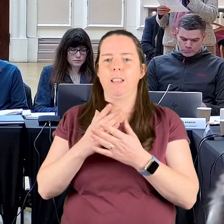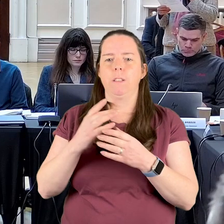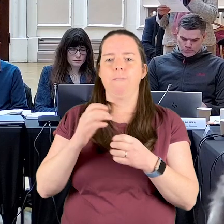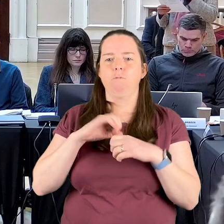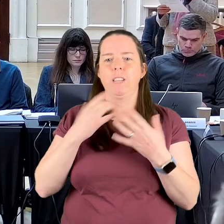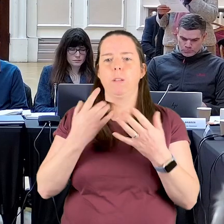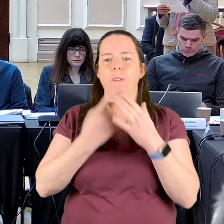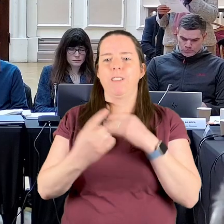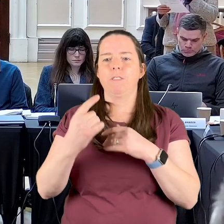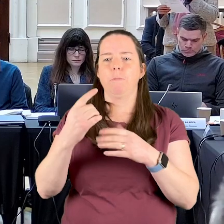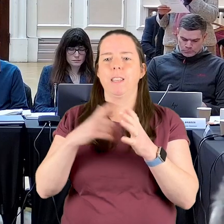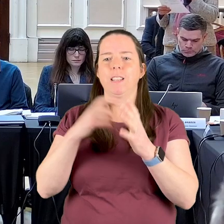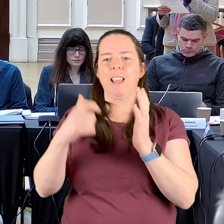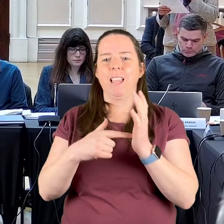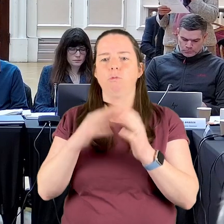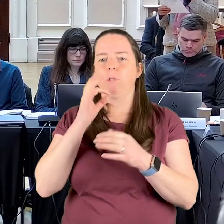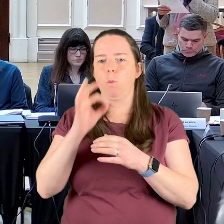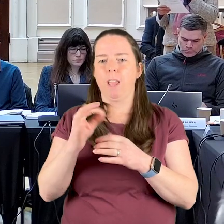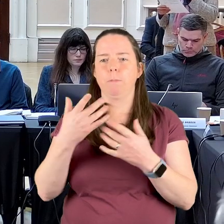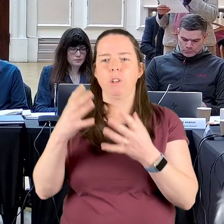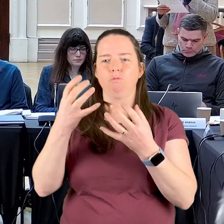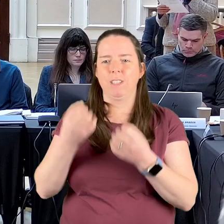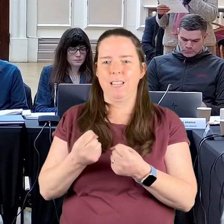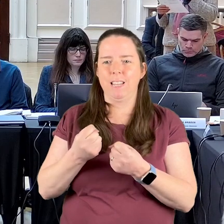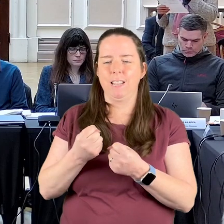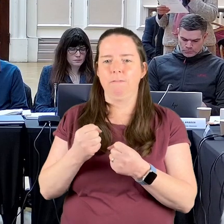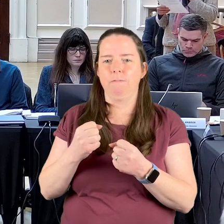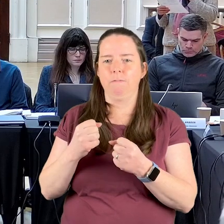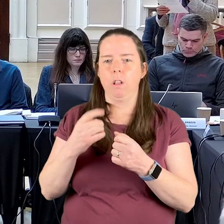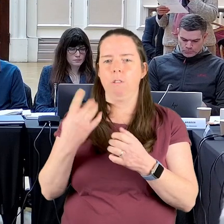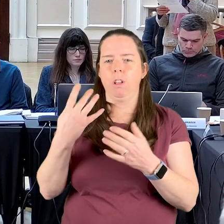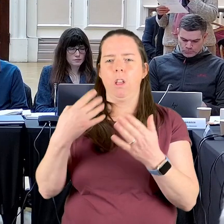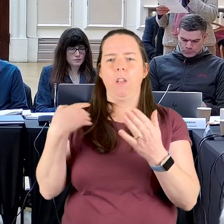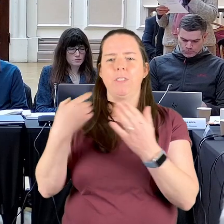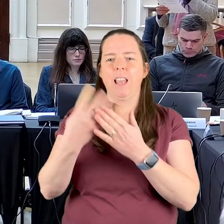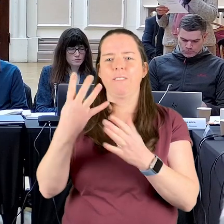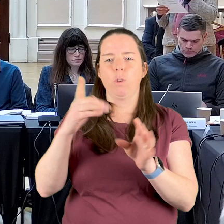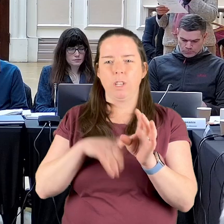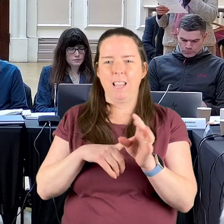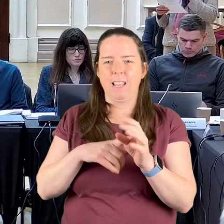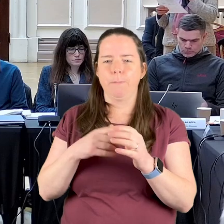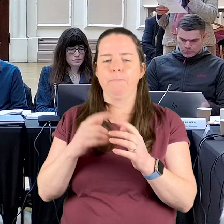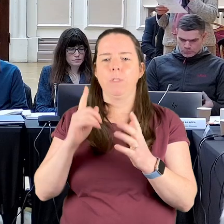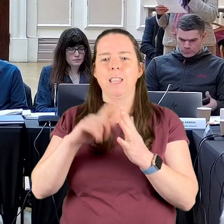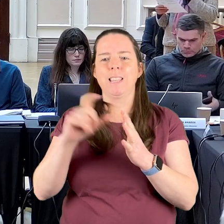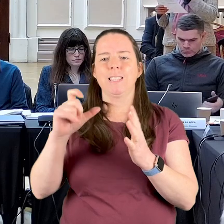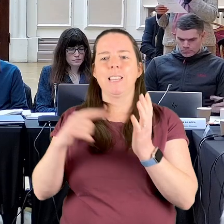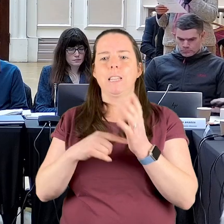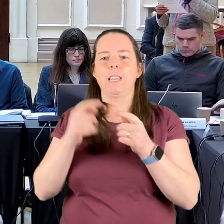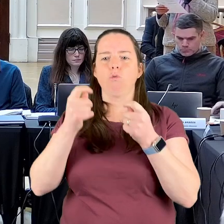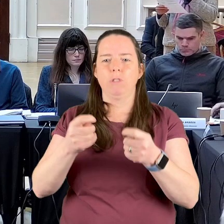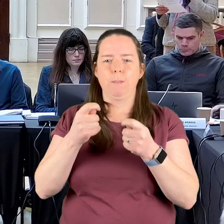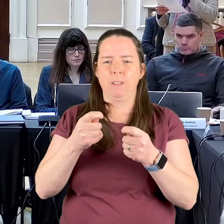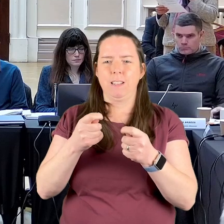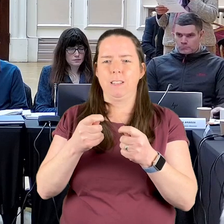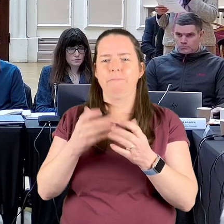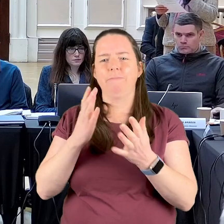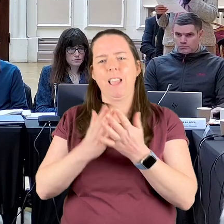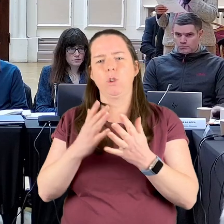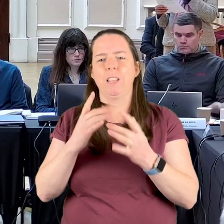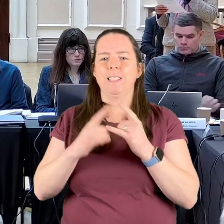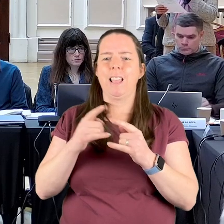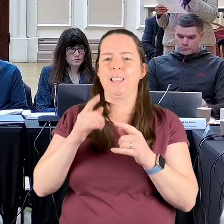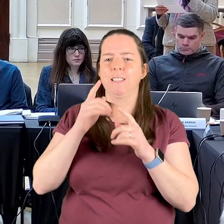the Freedom of Information Act requests that we've received over the last 4 years, it appears that electroconvulsive treatment is in fact a